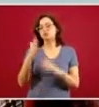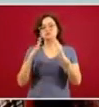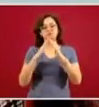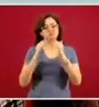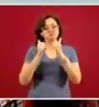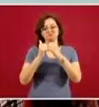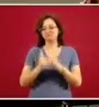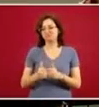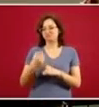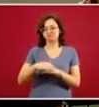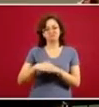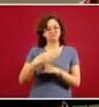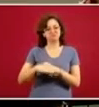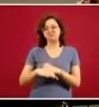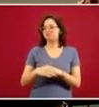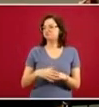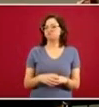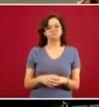regard,